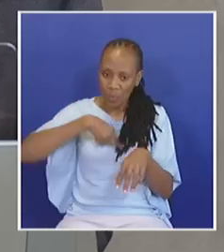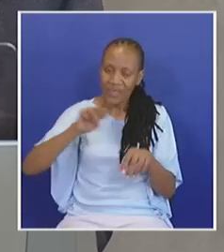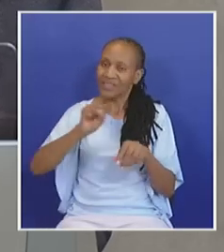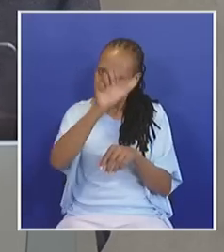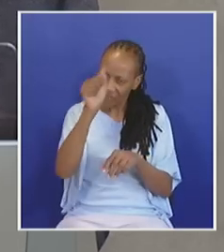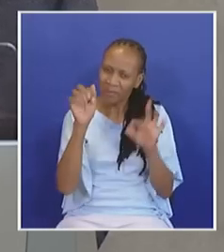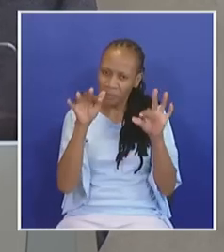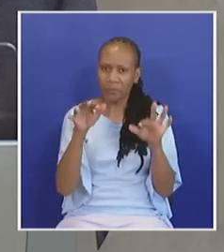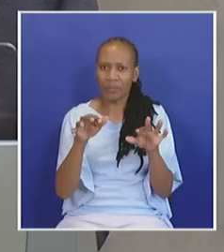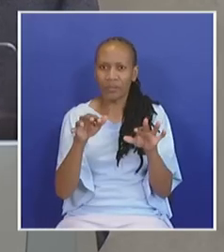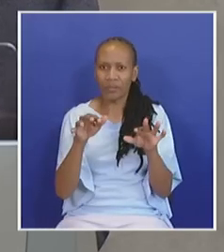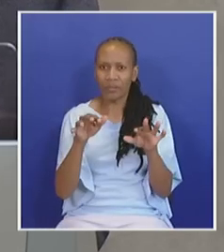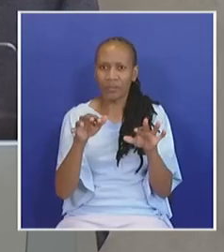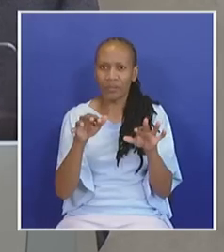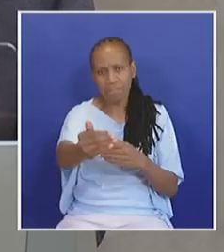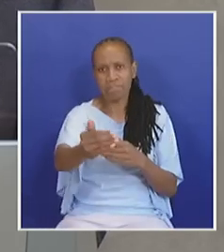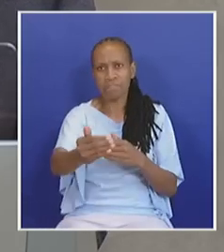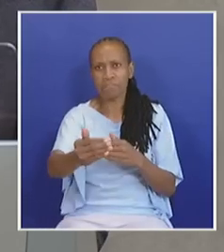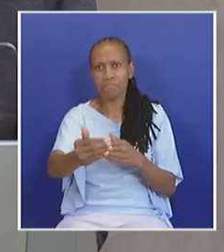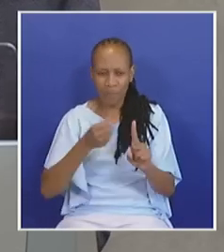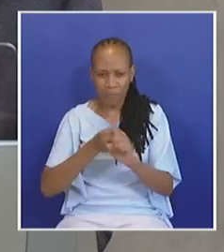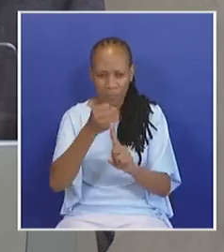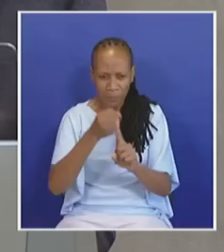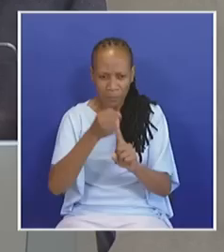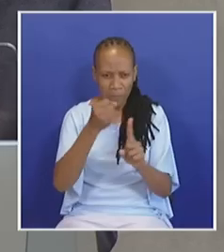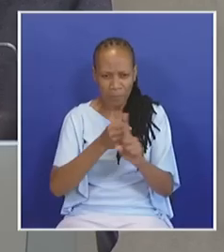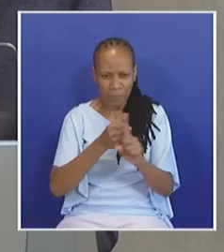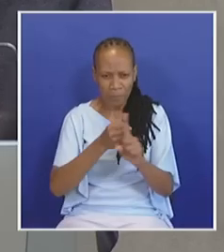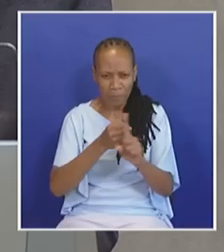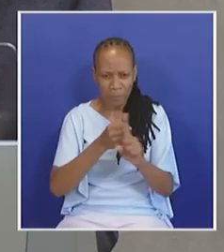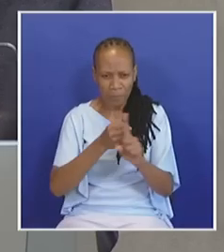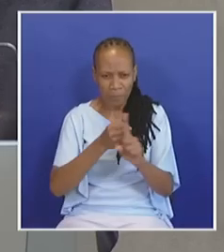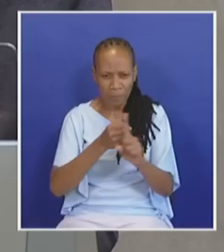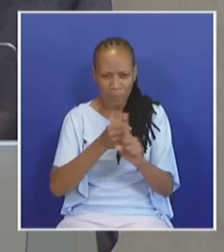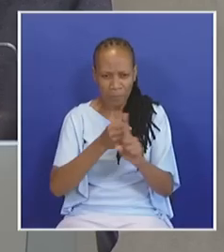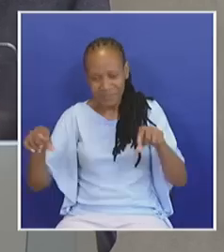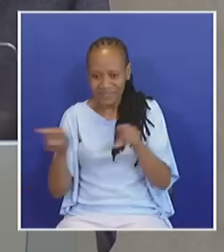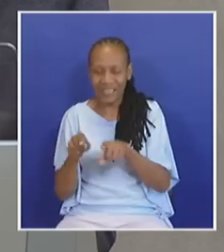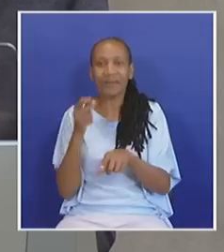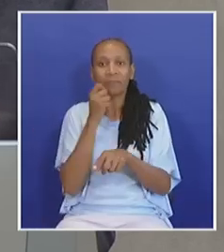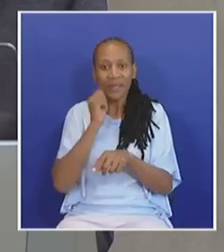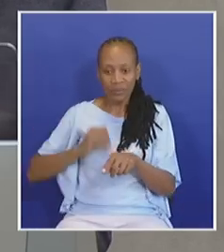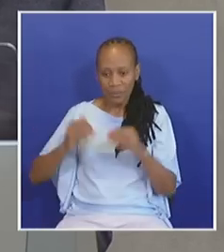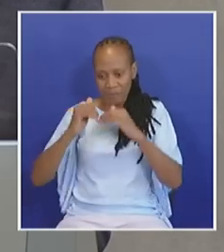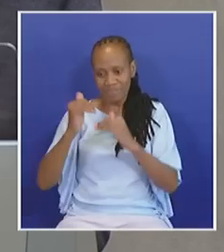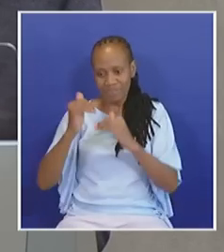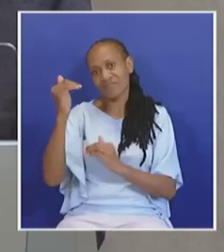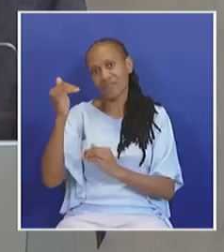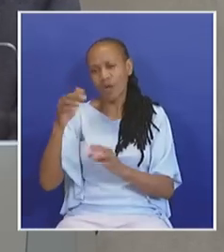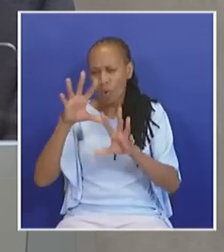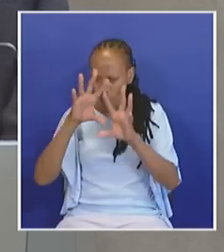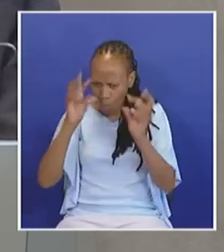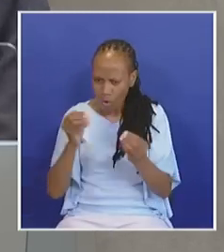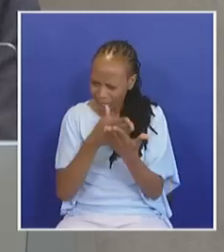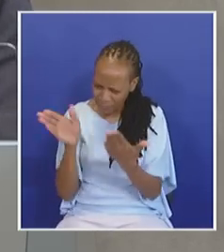before, to wage war on bedeviled phenomenon of racism and sexism in this democratic dispensation in order